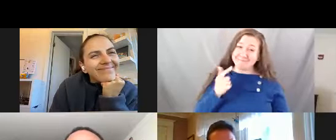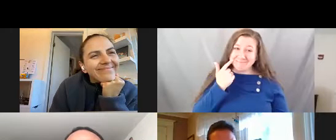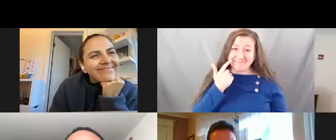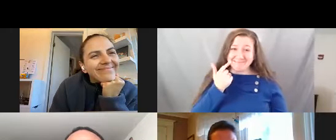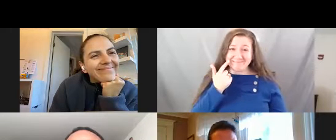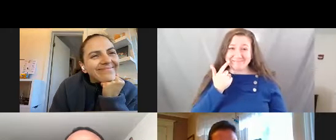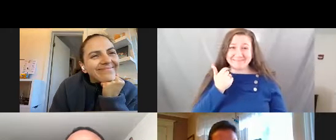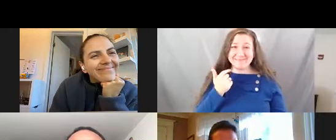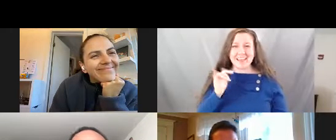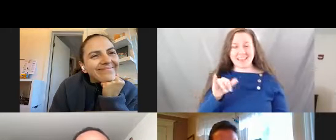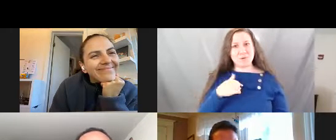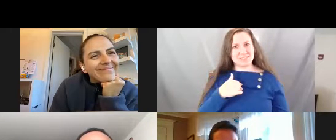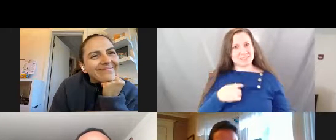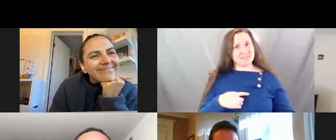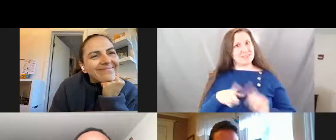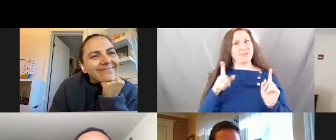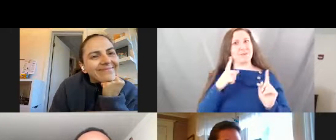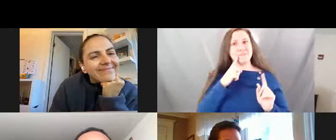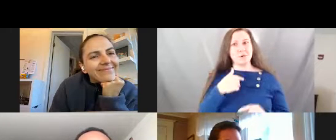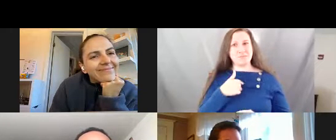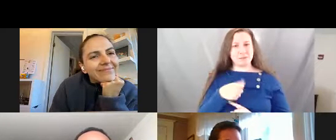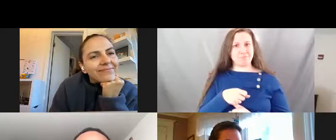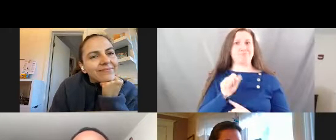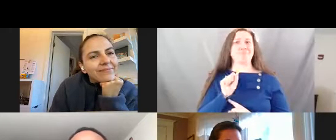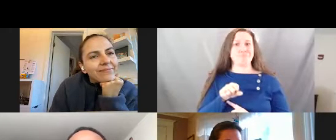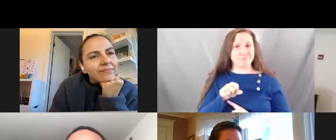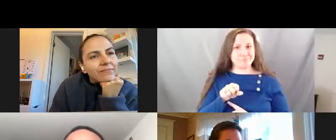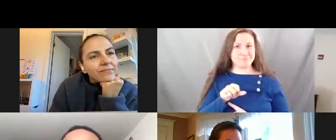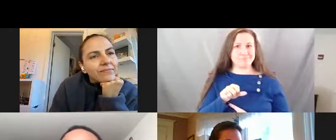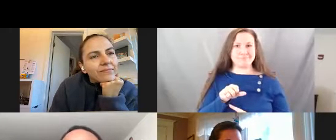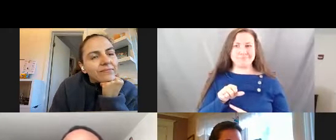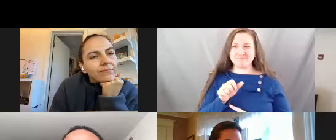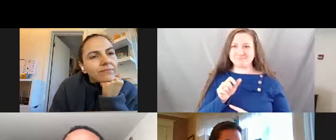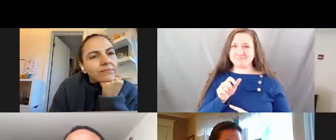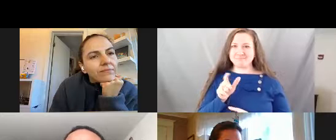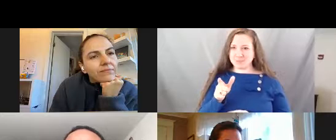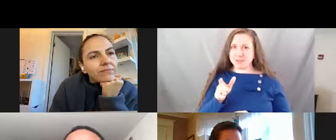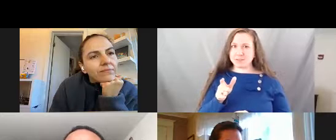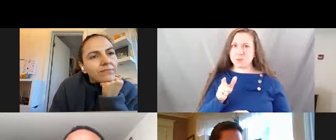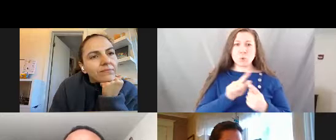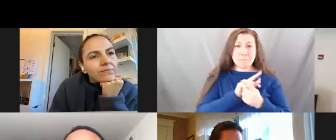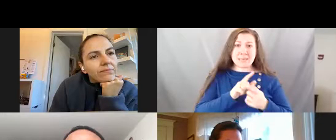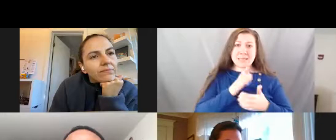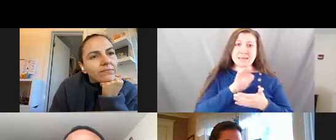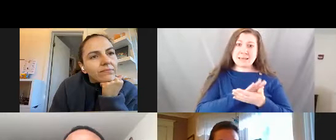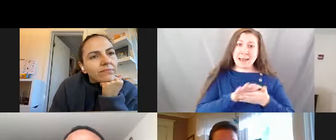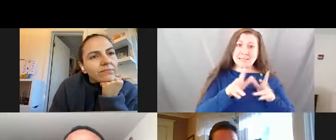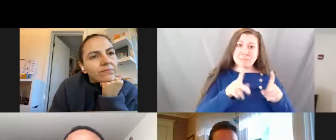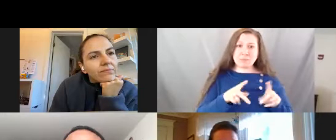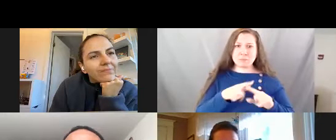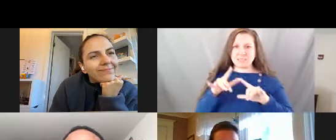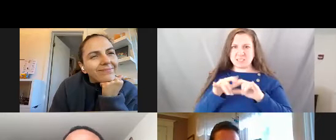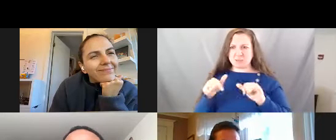right? So that was a little different for me as well, because it's a little weird because you meet nice people, but you also meet the not nice